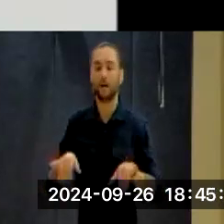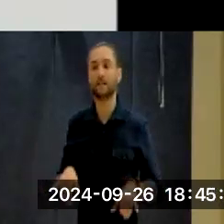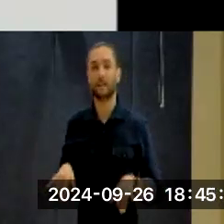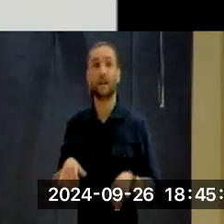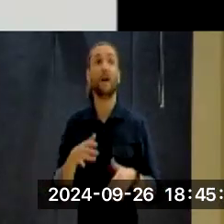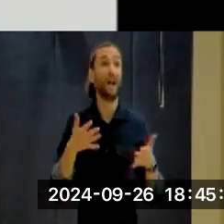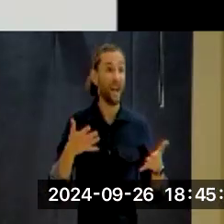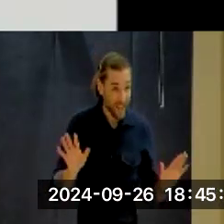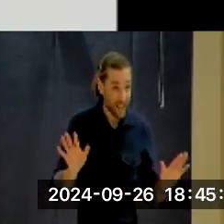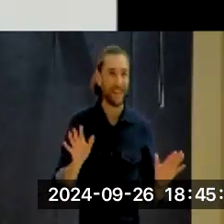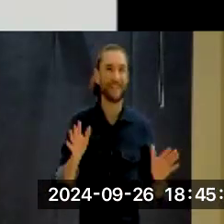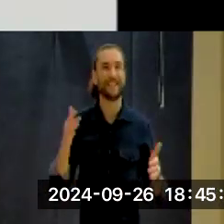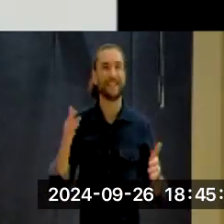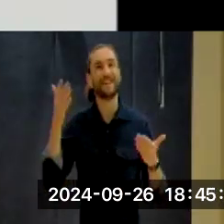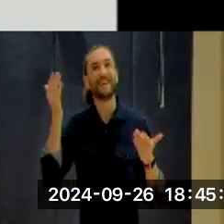know,